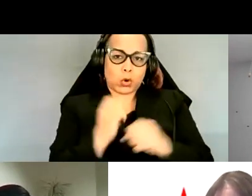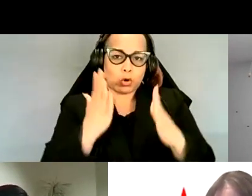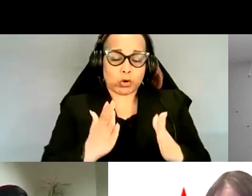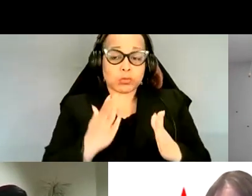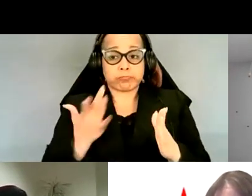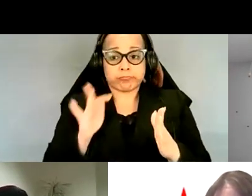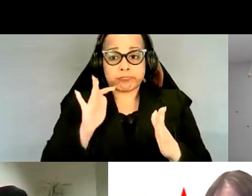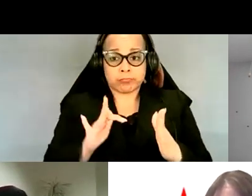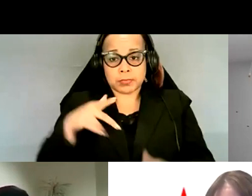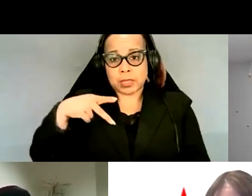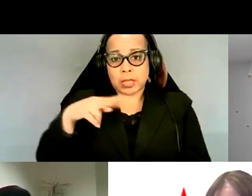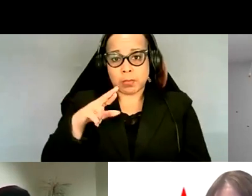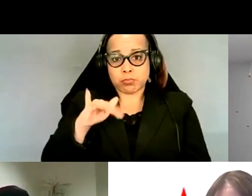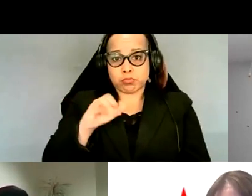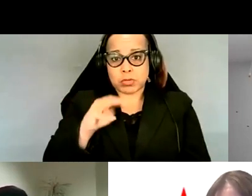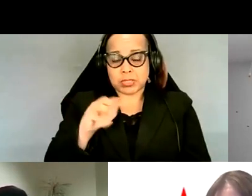to